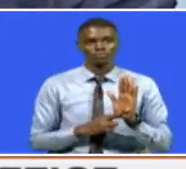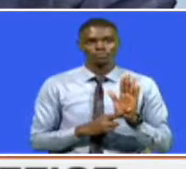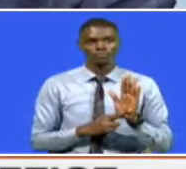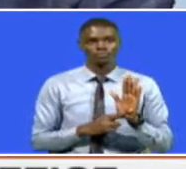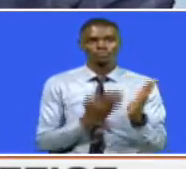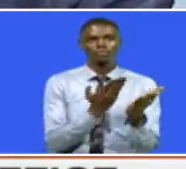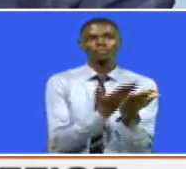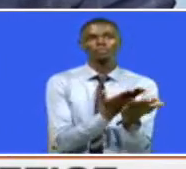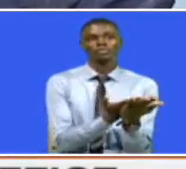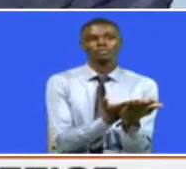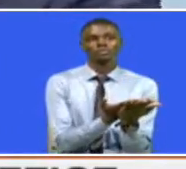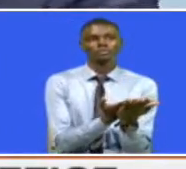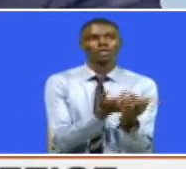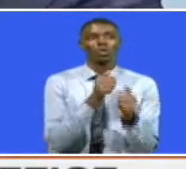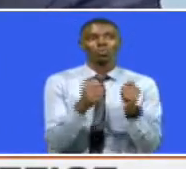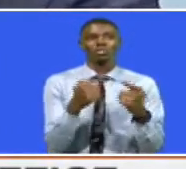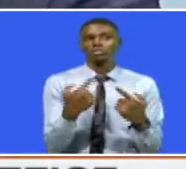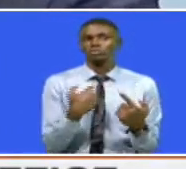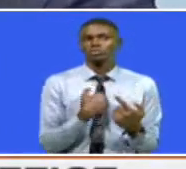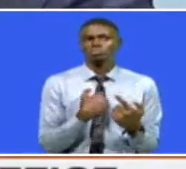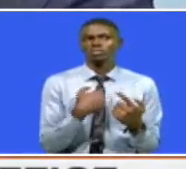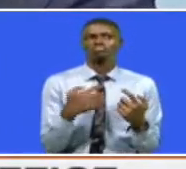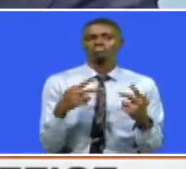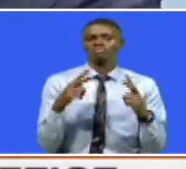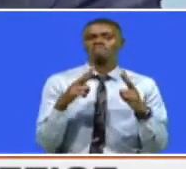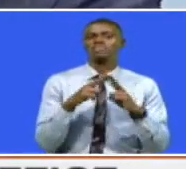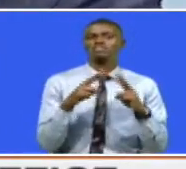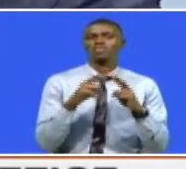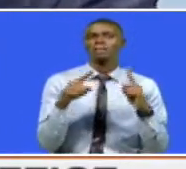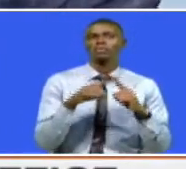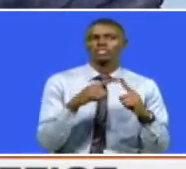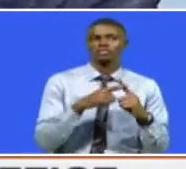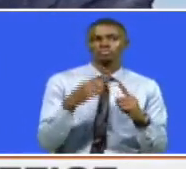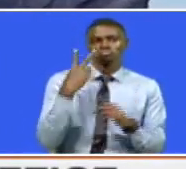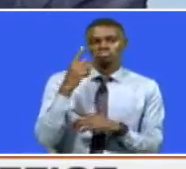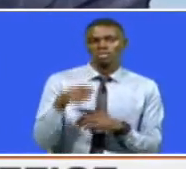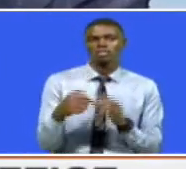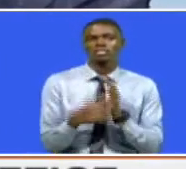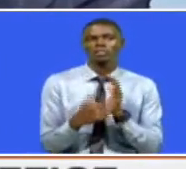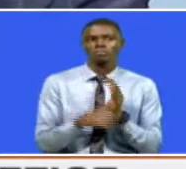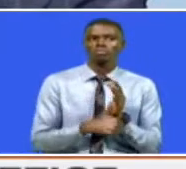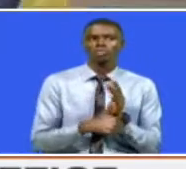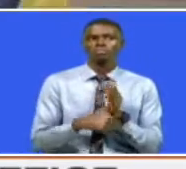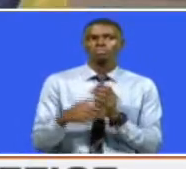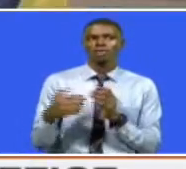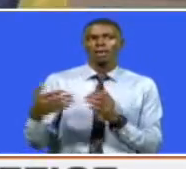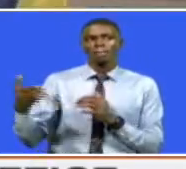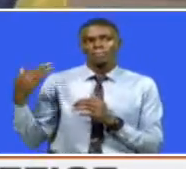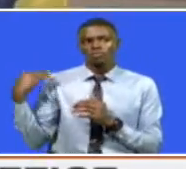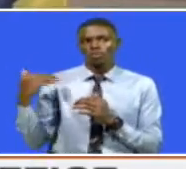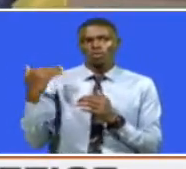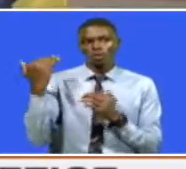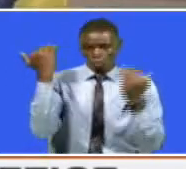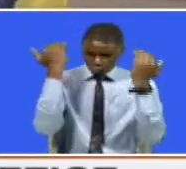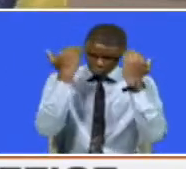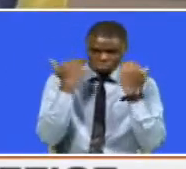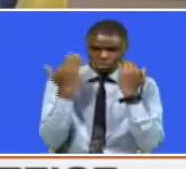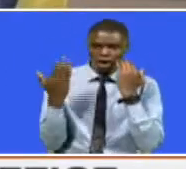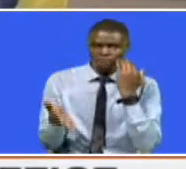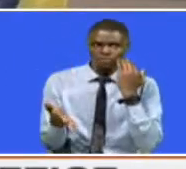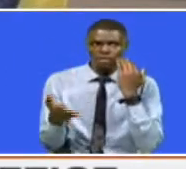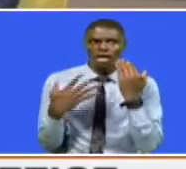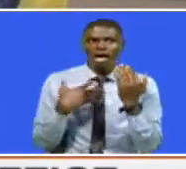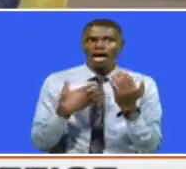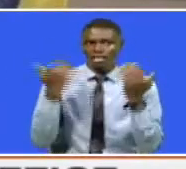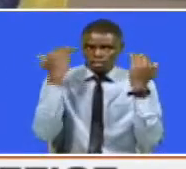gender proposition, which to me is very, very positive. You remember this is an issue even which has been before the judiciary, before the courts, and the